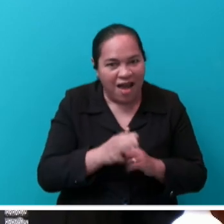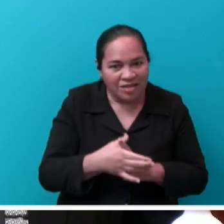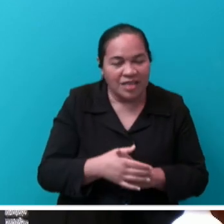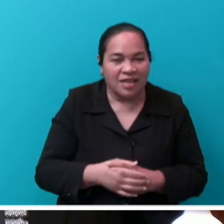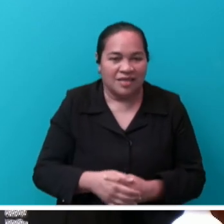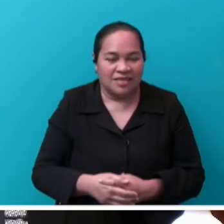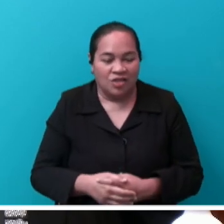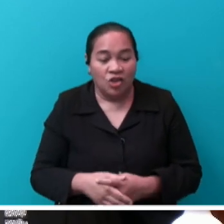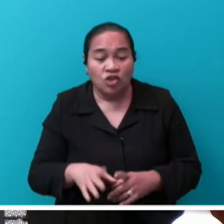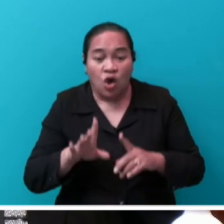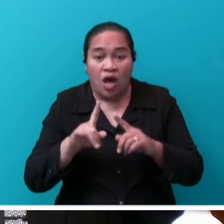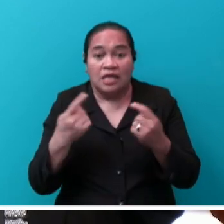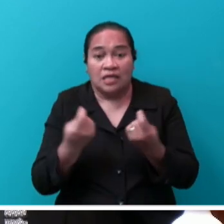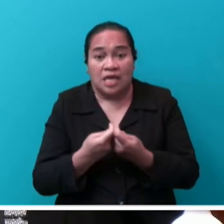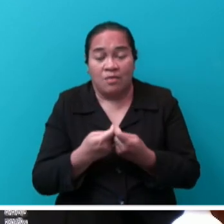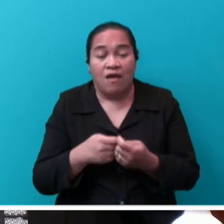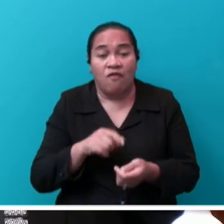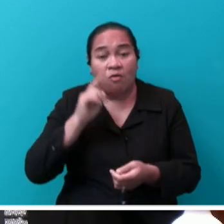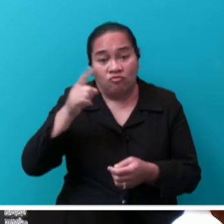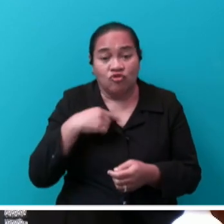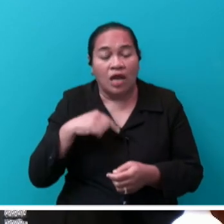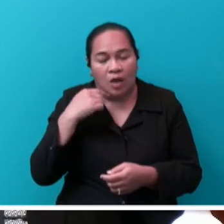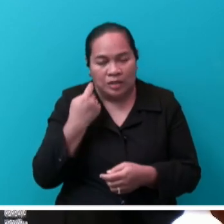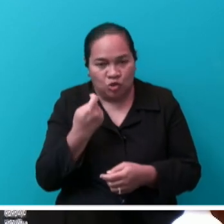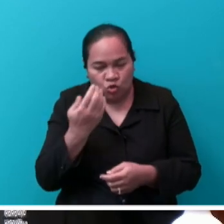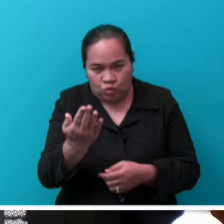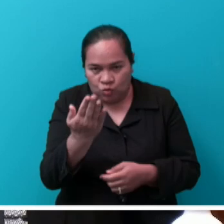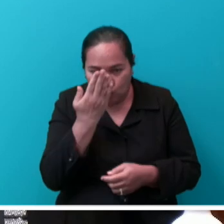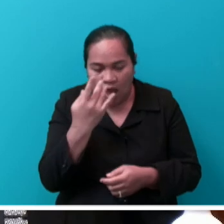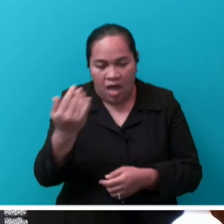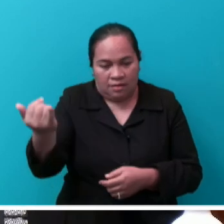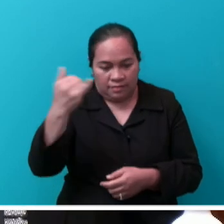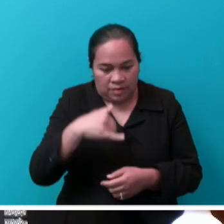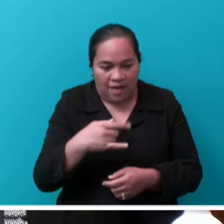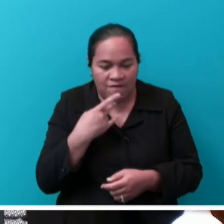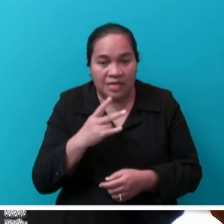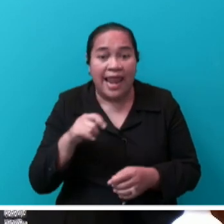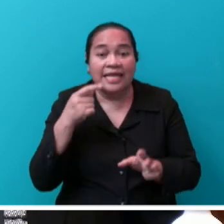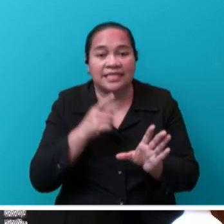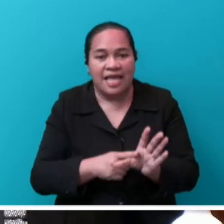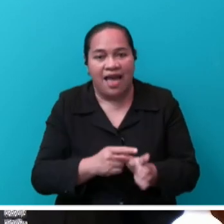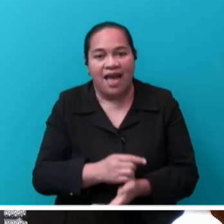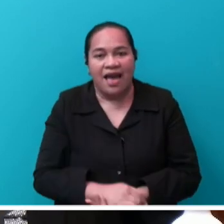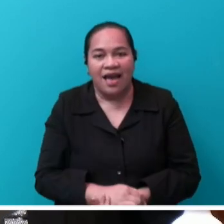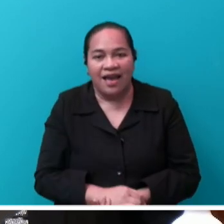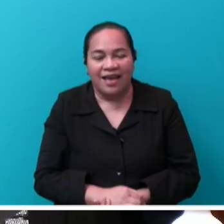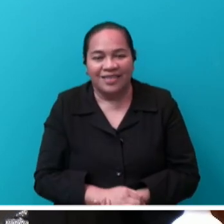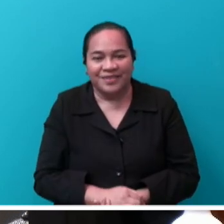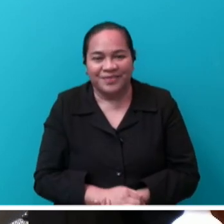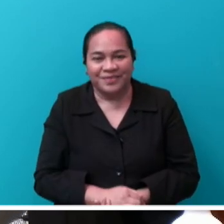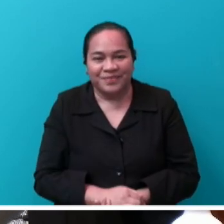a delegation from Shanghai is most likely to visit Fiji next year. to look